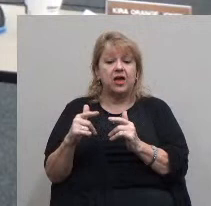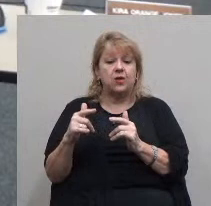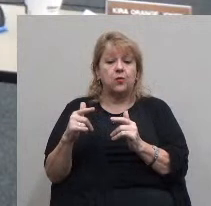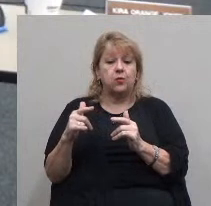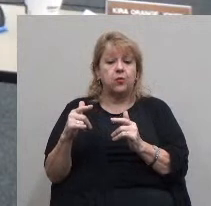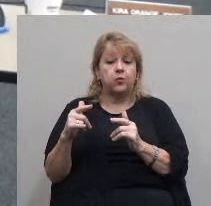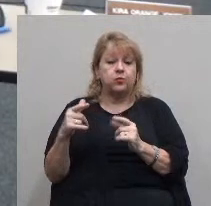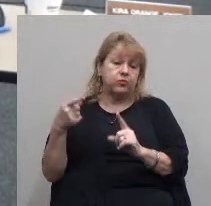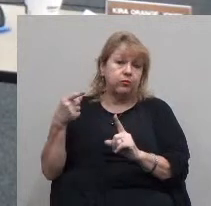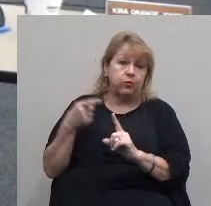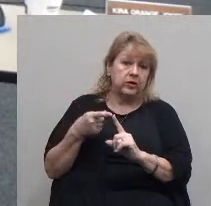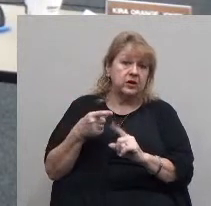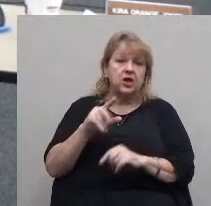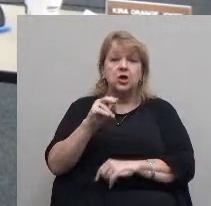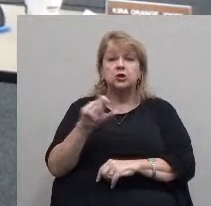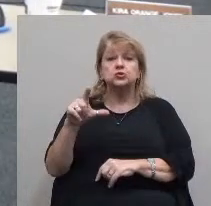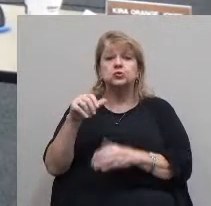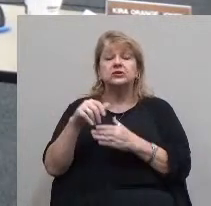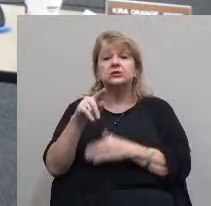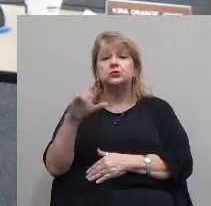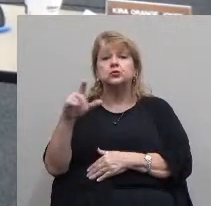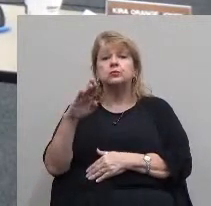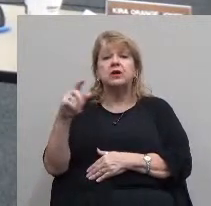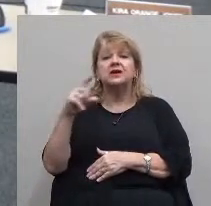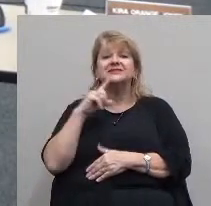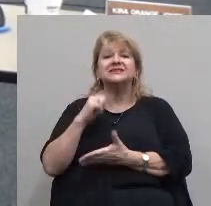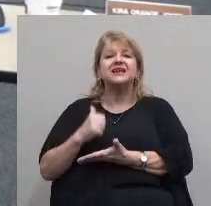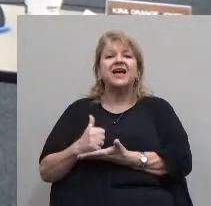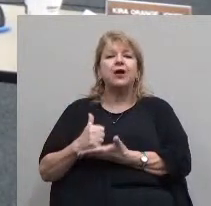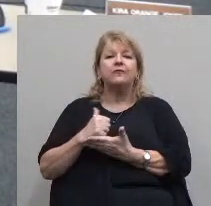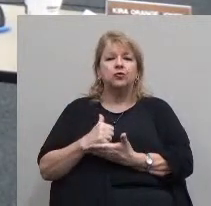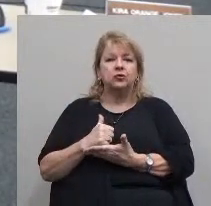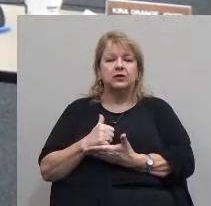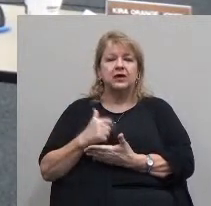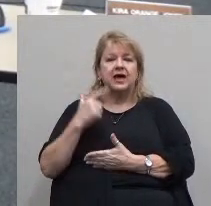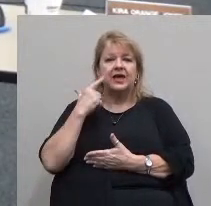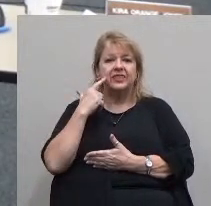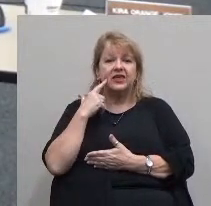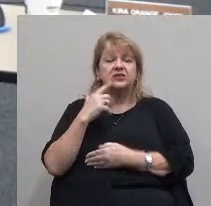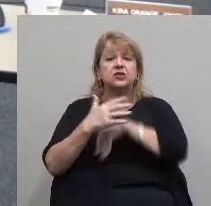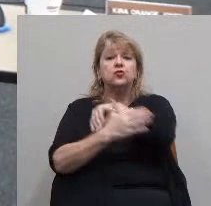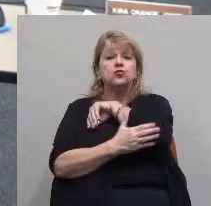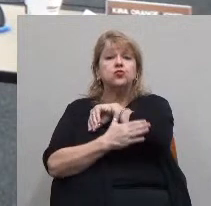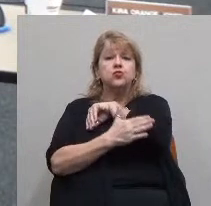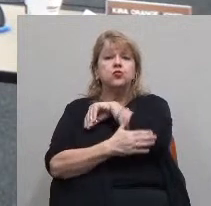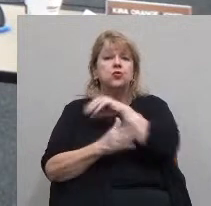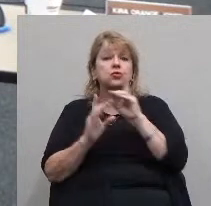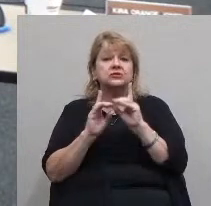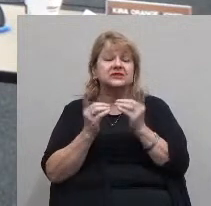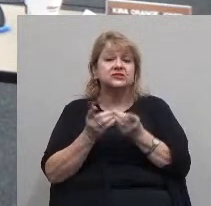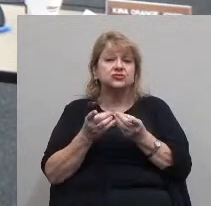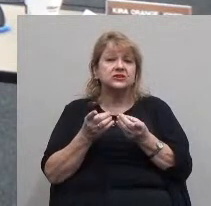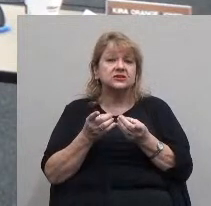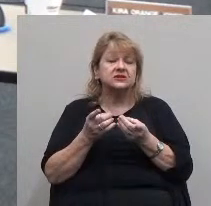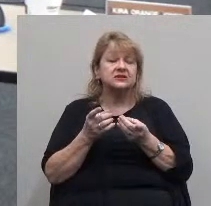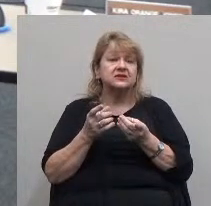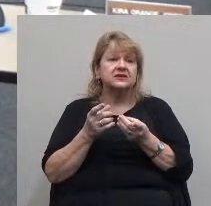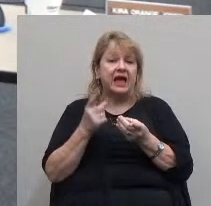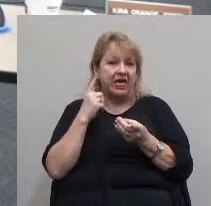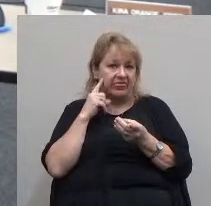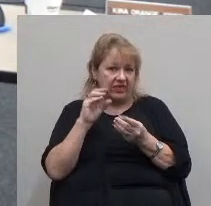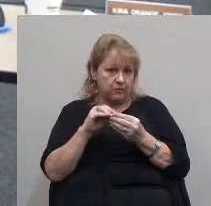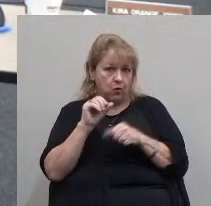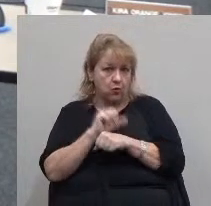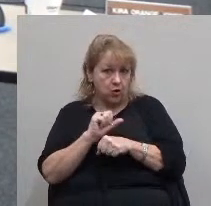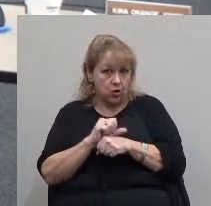know, a tool in a toolbox is helpful. I think of rural districts, I don't necessarily think that this is, I think we've got some more work